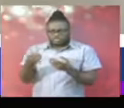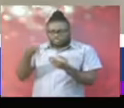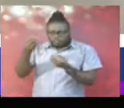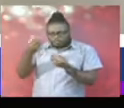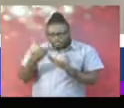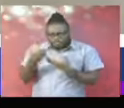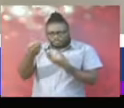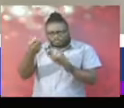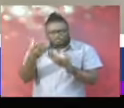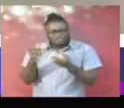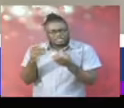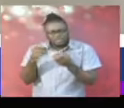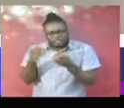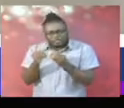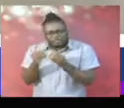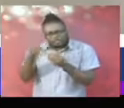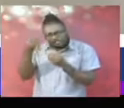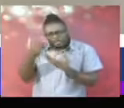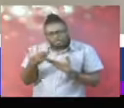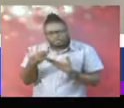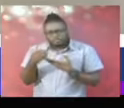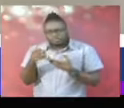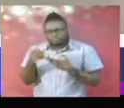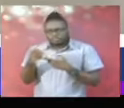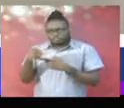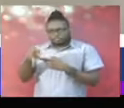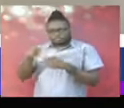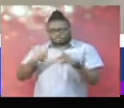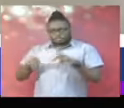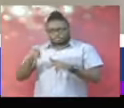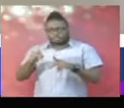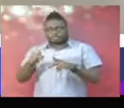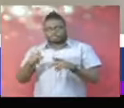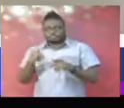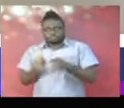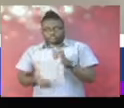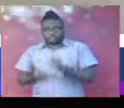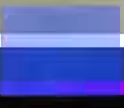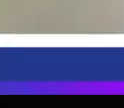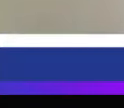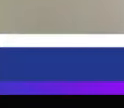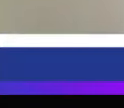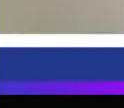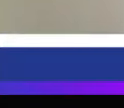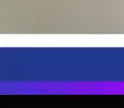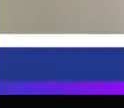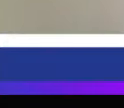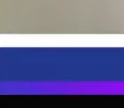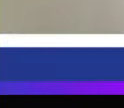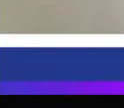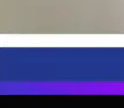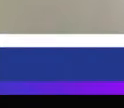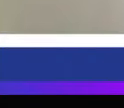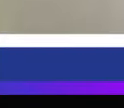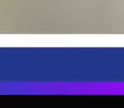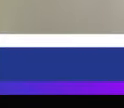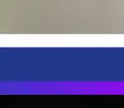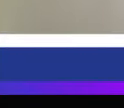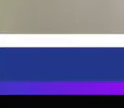many non-nationals have had COVID-19 in Trinidad, and whether among the death toll, whether there